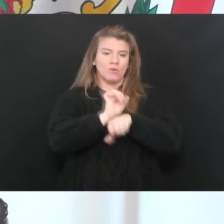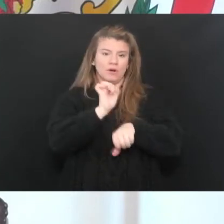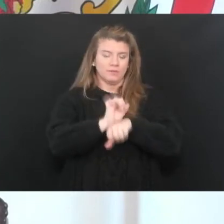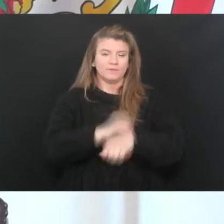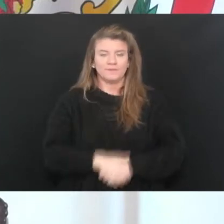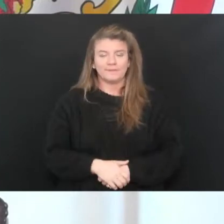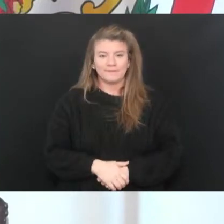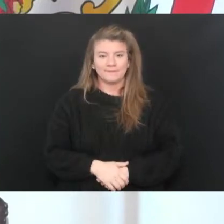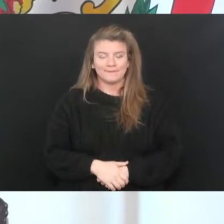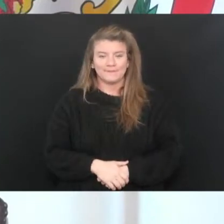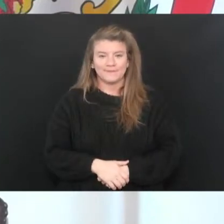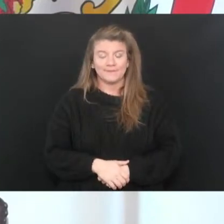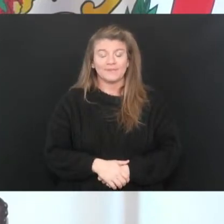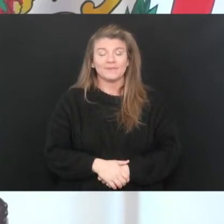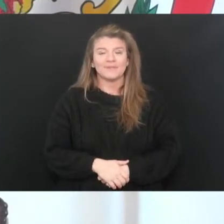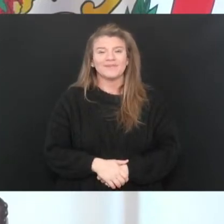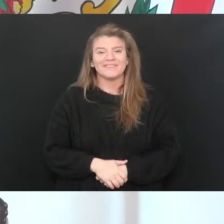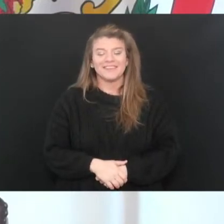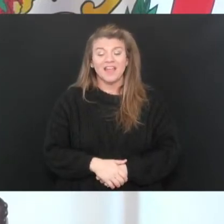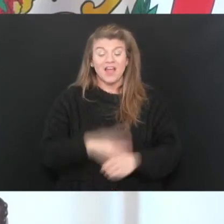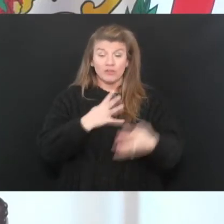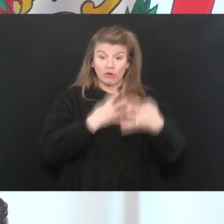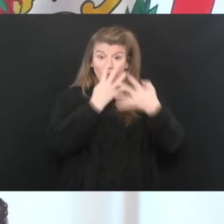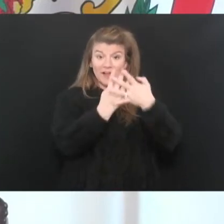work. From the standpoint of